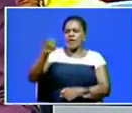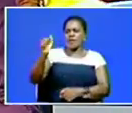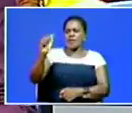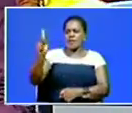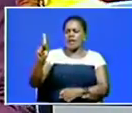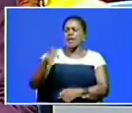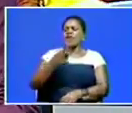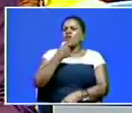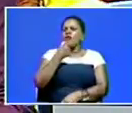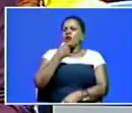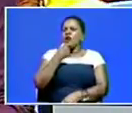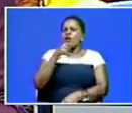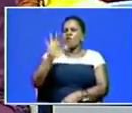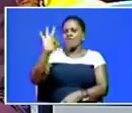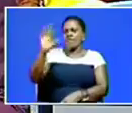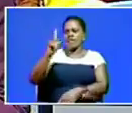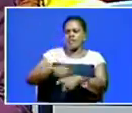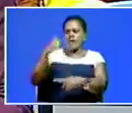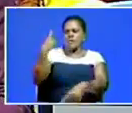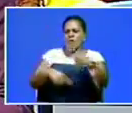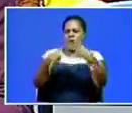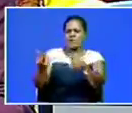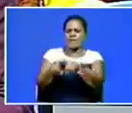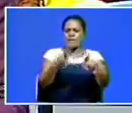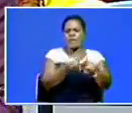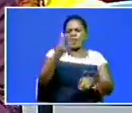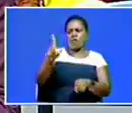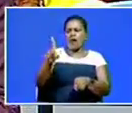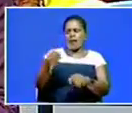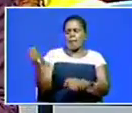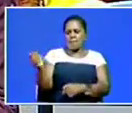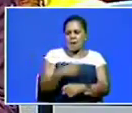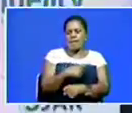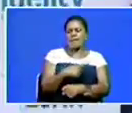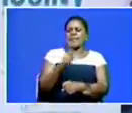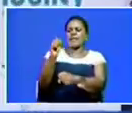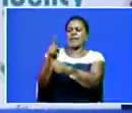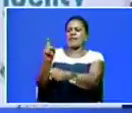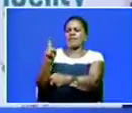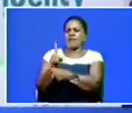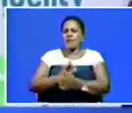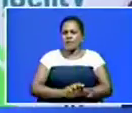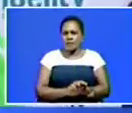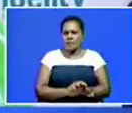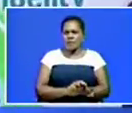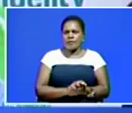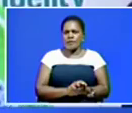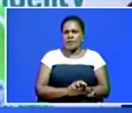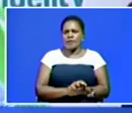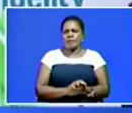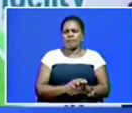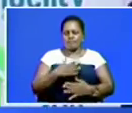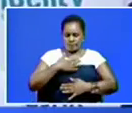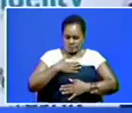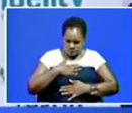Mahia kuandikisha ushindi mara tatu na sare moja katika ligi kuu nchini mwezi huo. Again, it's an honor